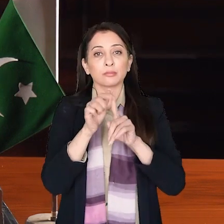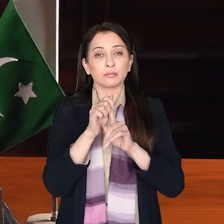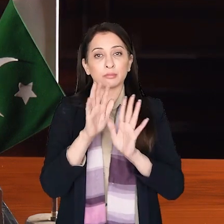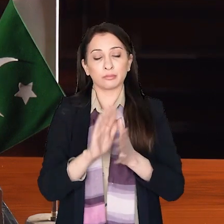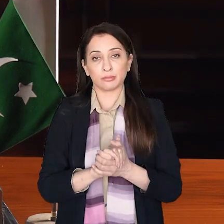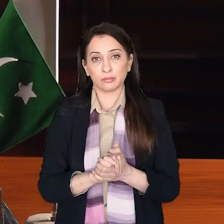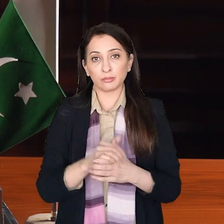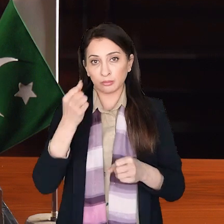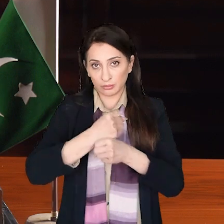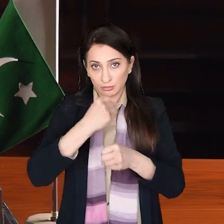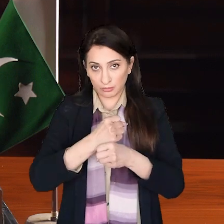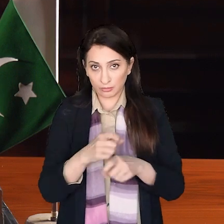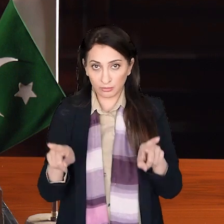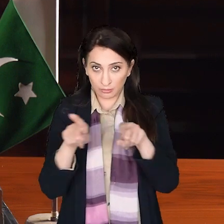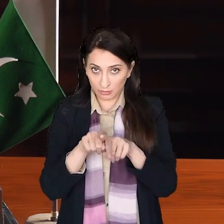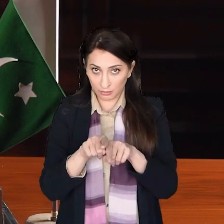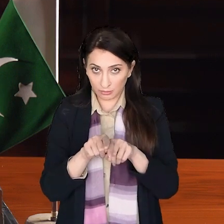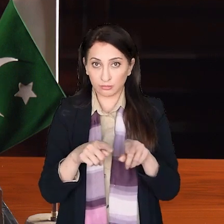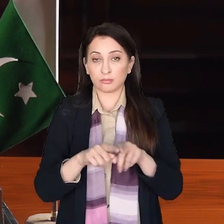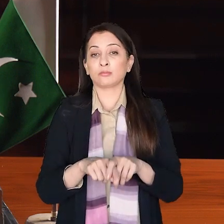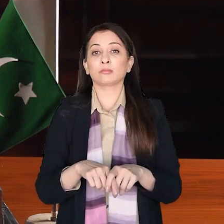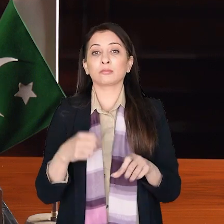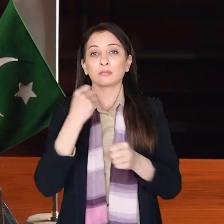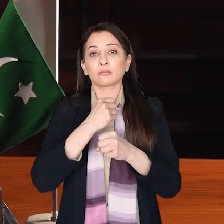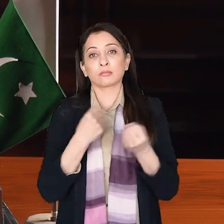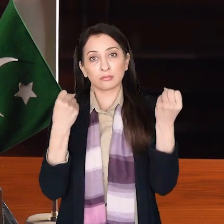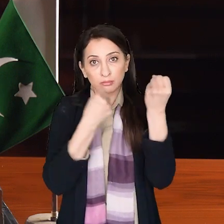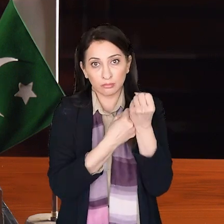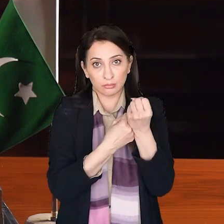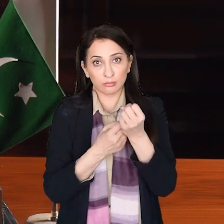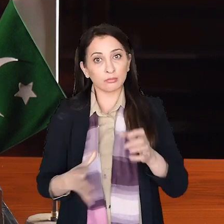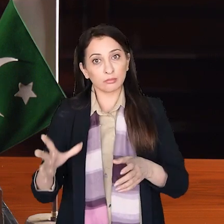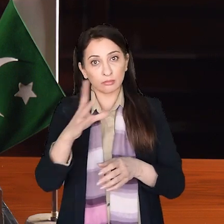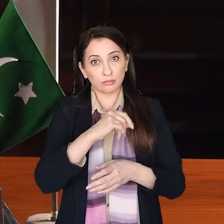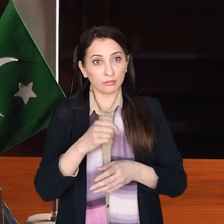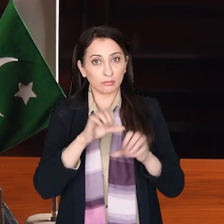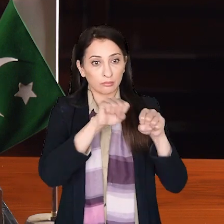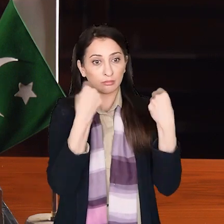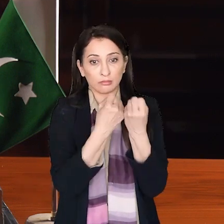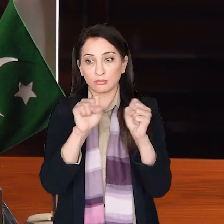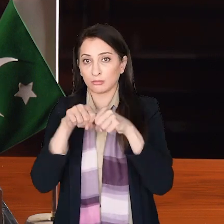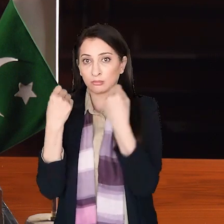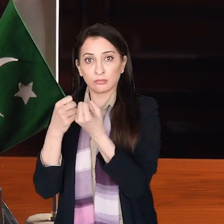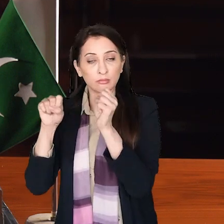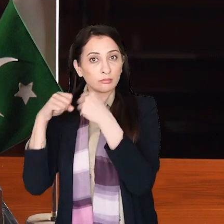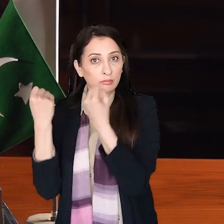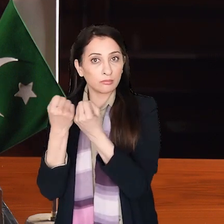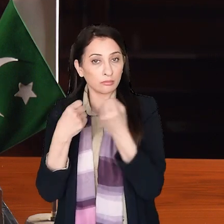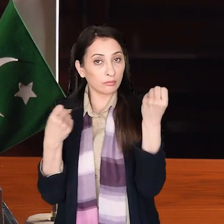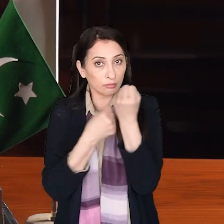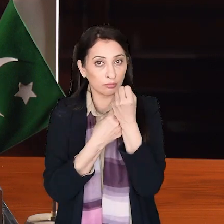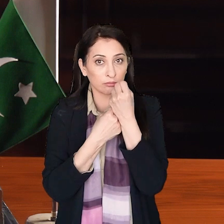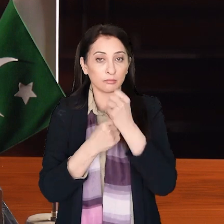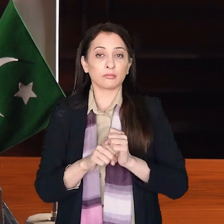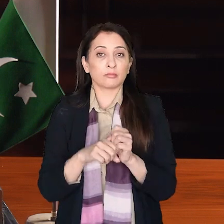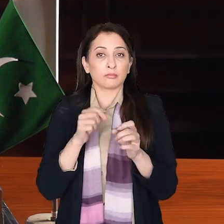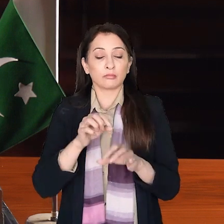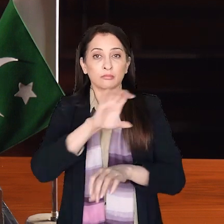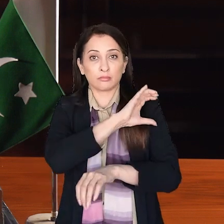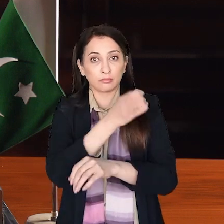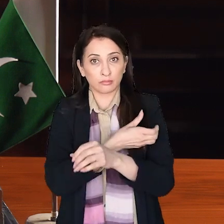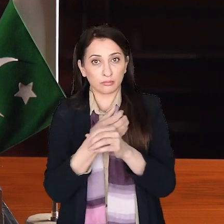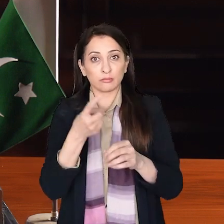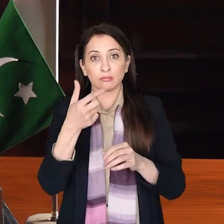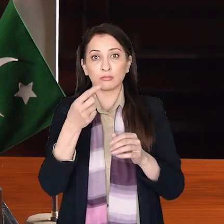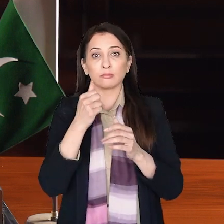focus with the government, work with all parties involved in lowering energy prices, in more